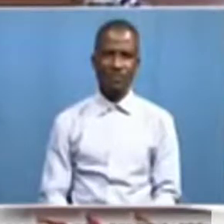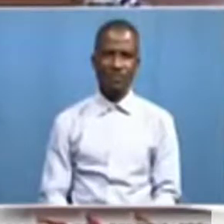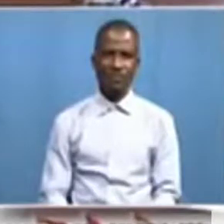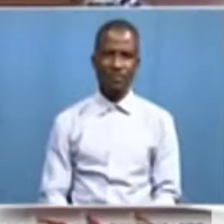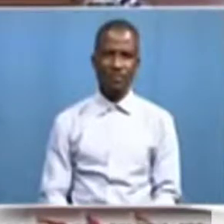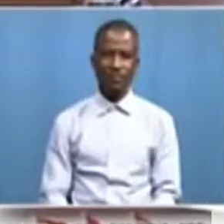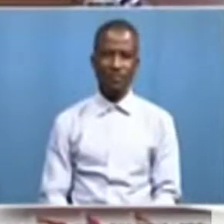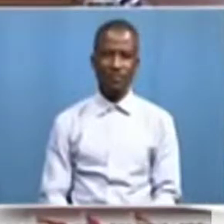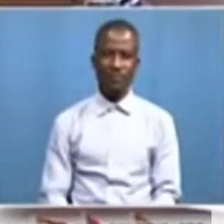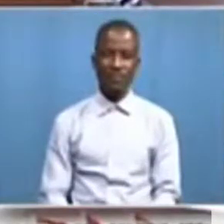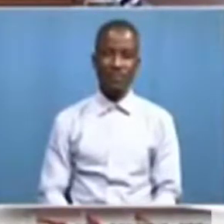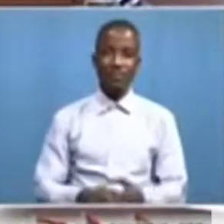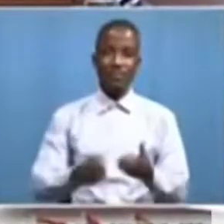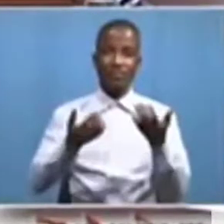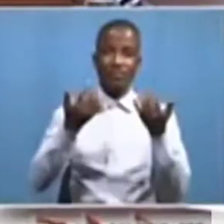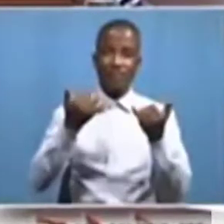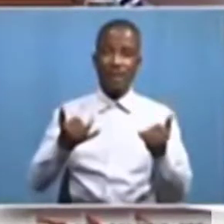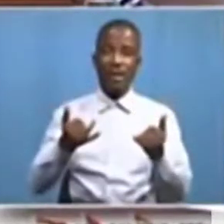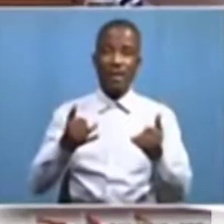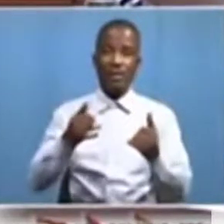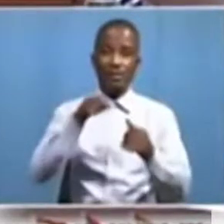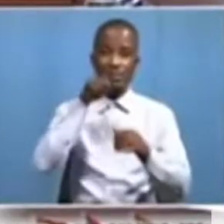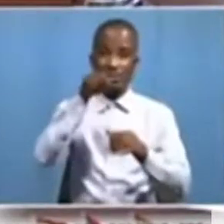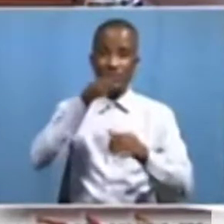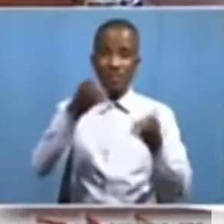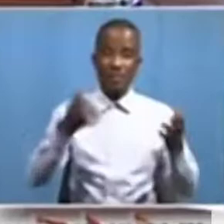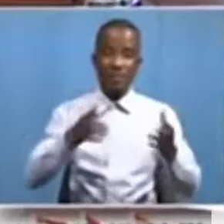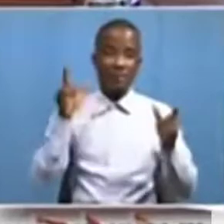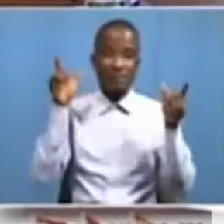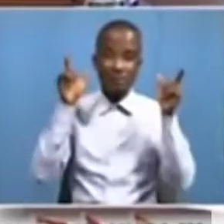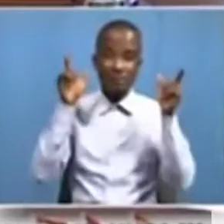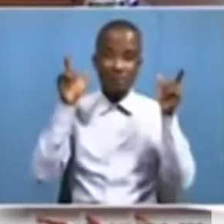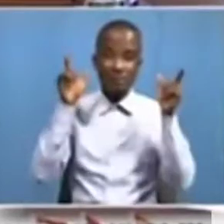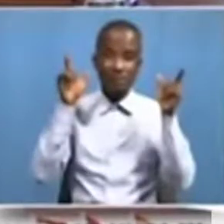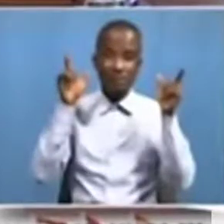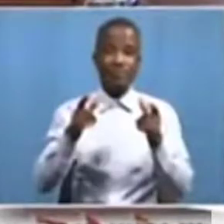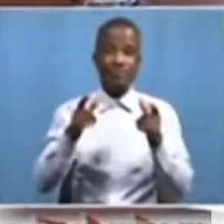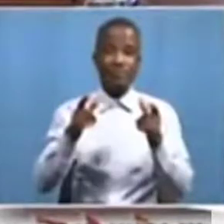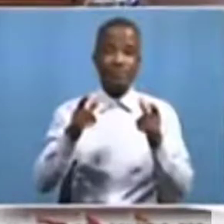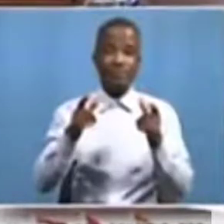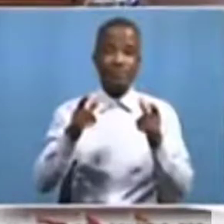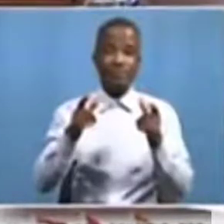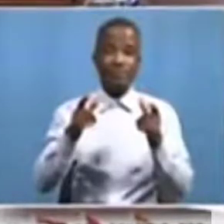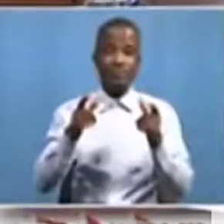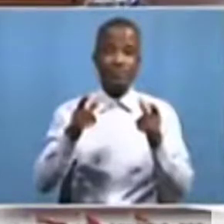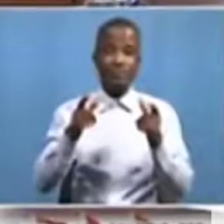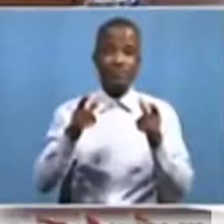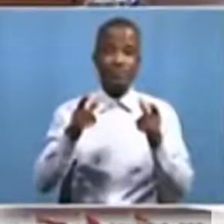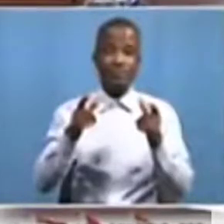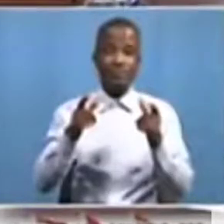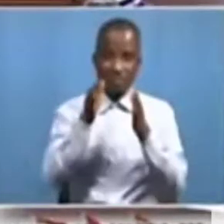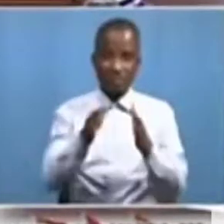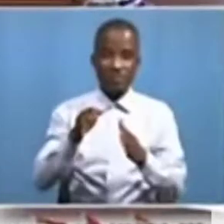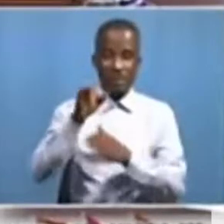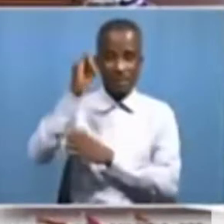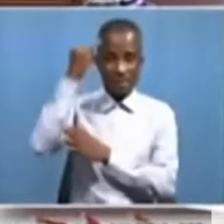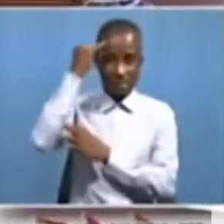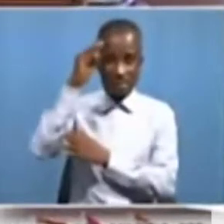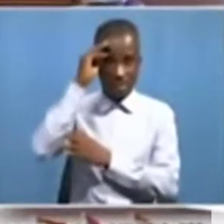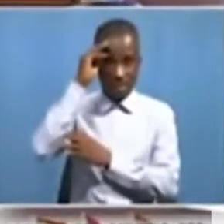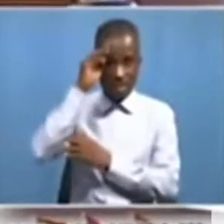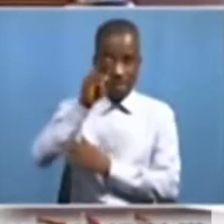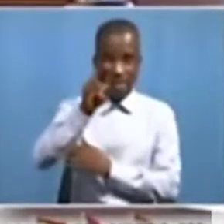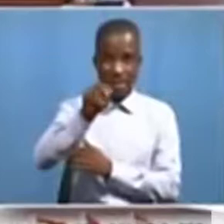In this amended petition, hereinafter referred to as the petition, the petitioner, who was the presidential candidate of the National Democratic